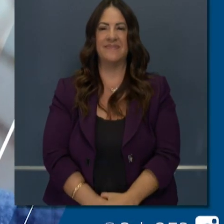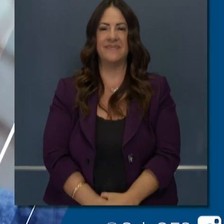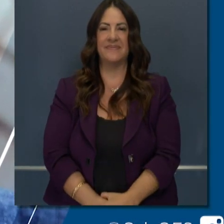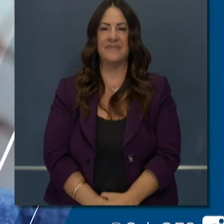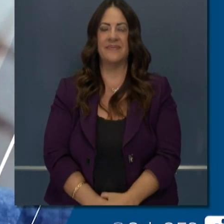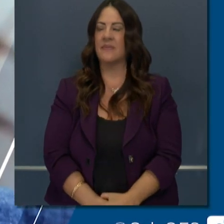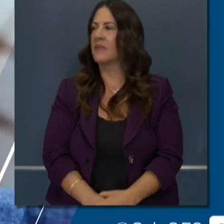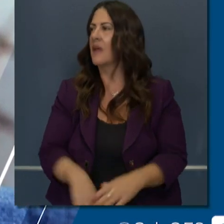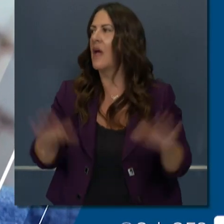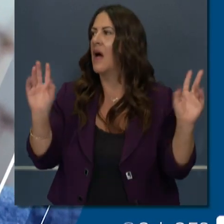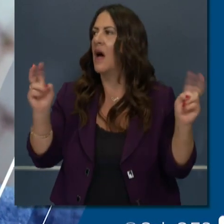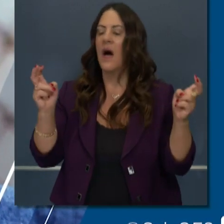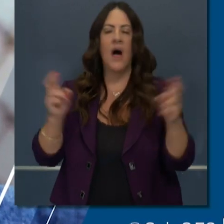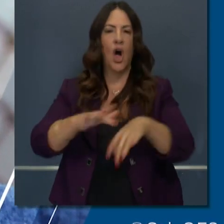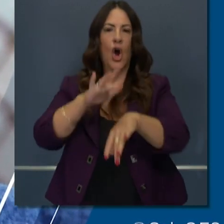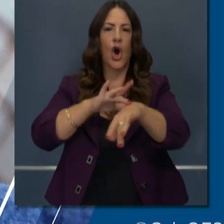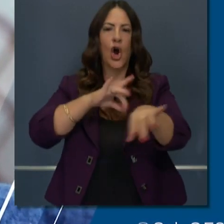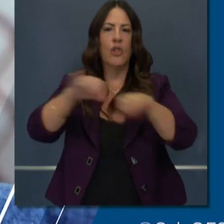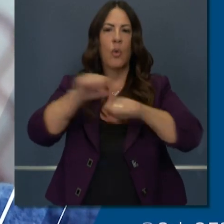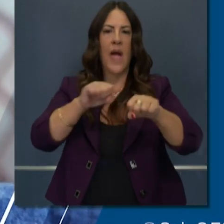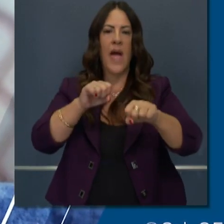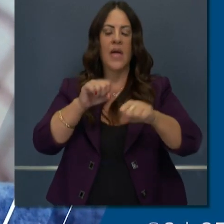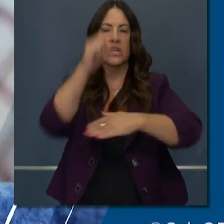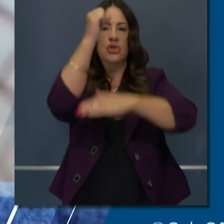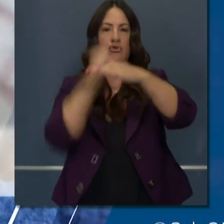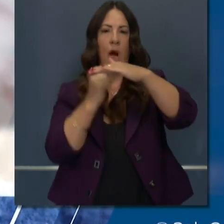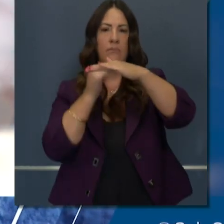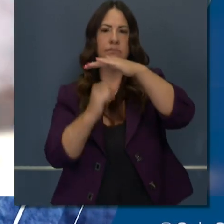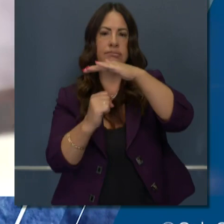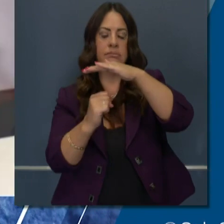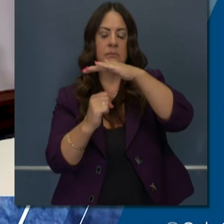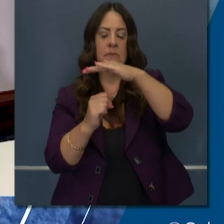Earthquake. Drop, cover, hold on. Shaking expected.